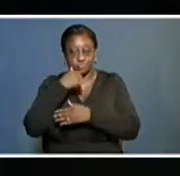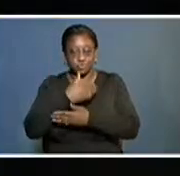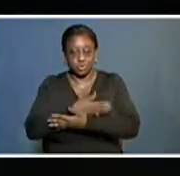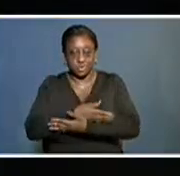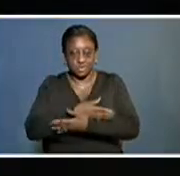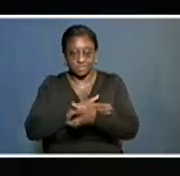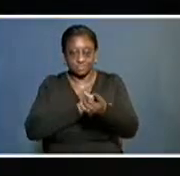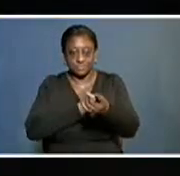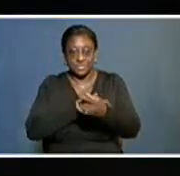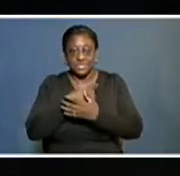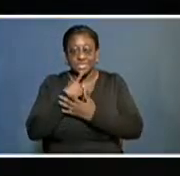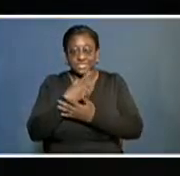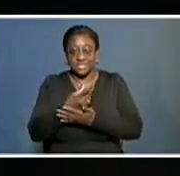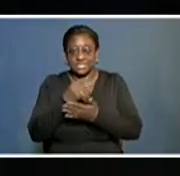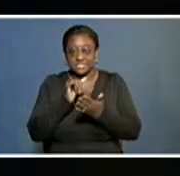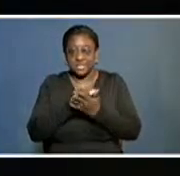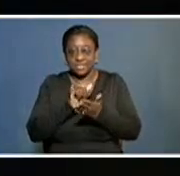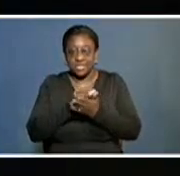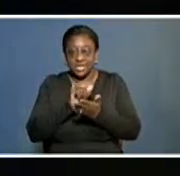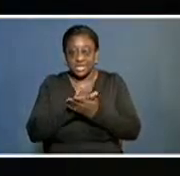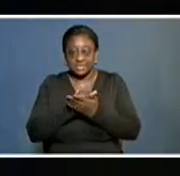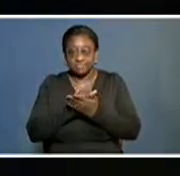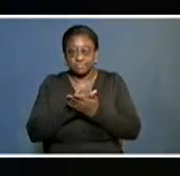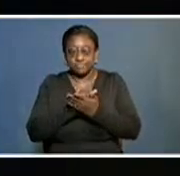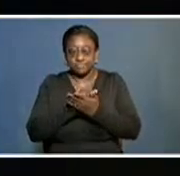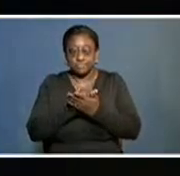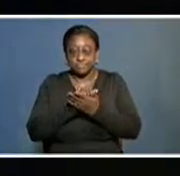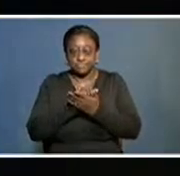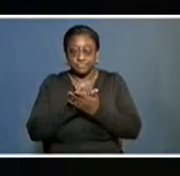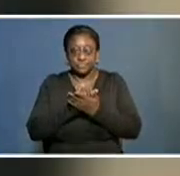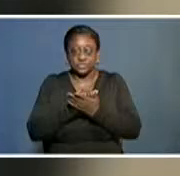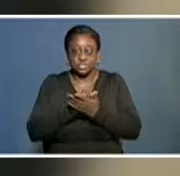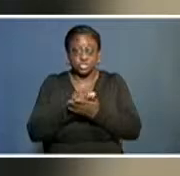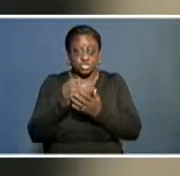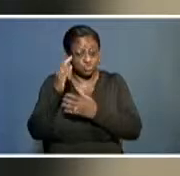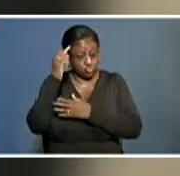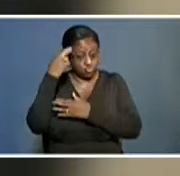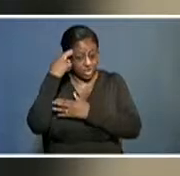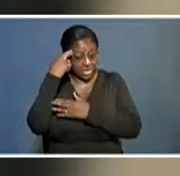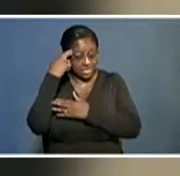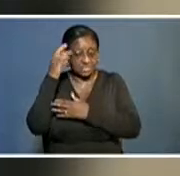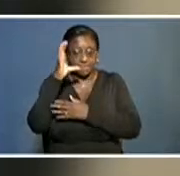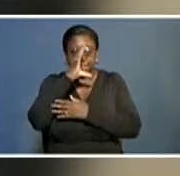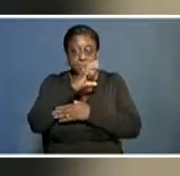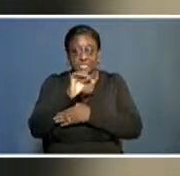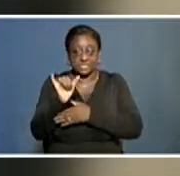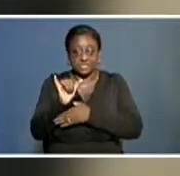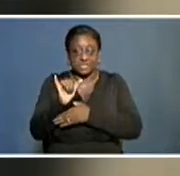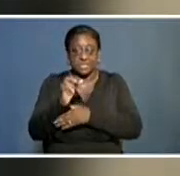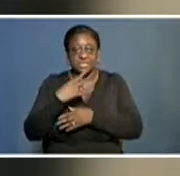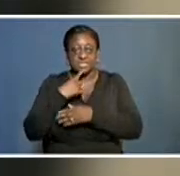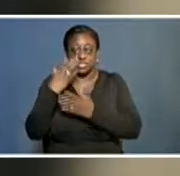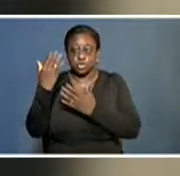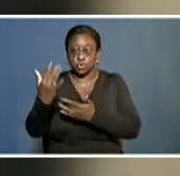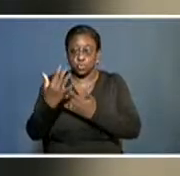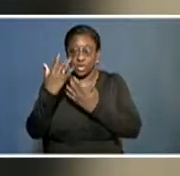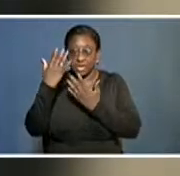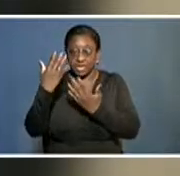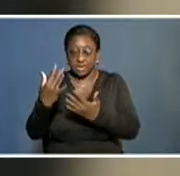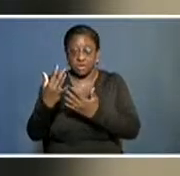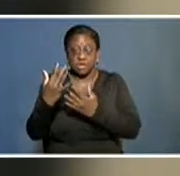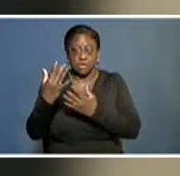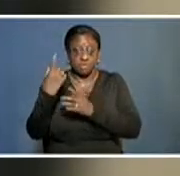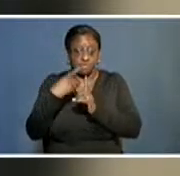when we faced our worst fears, which was that my daughter was missing. After this revelation, Indra says she waited on an official word